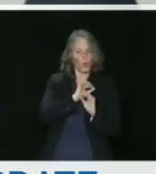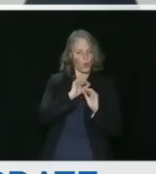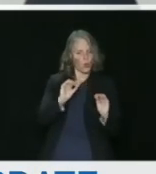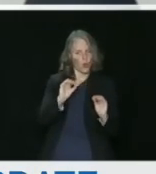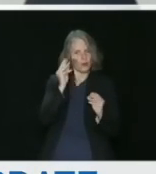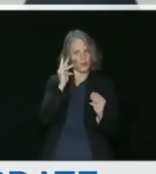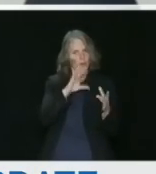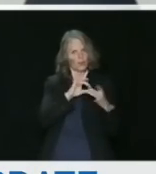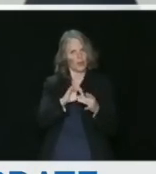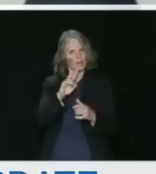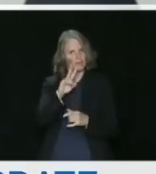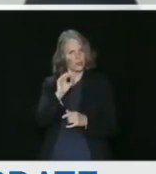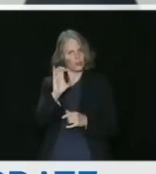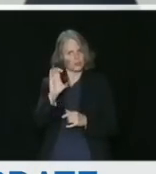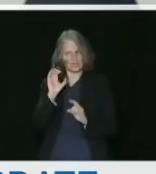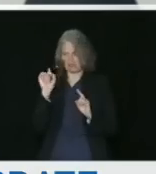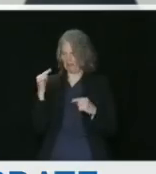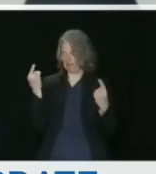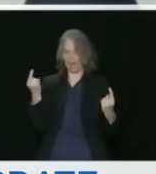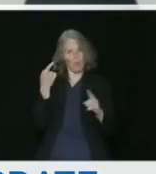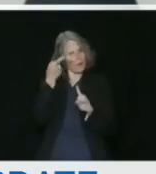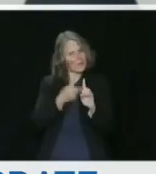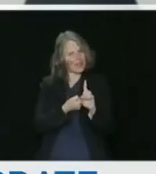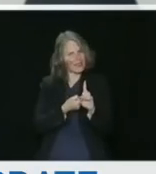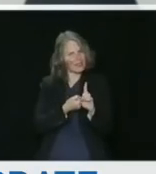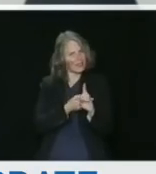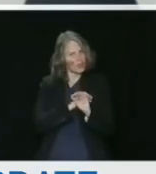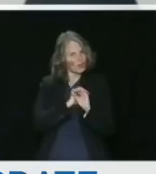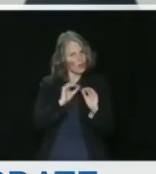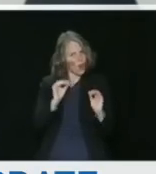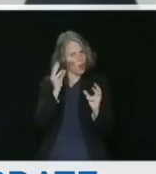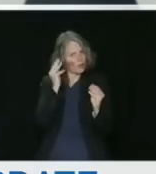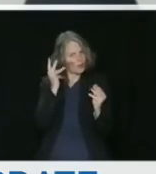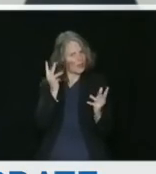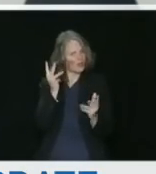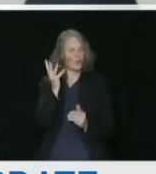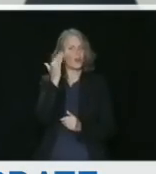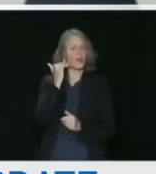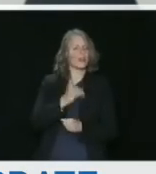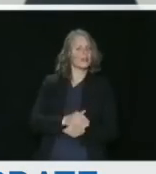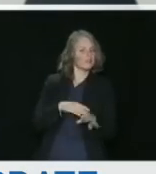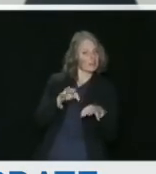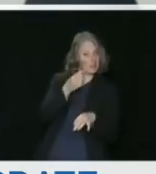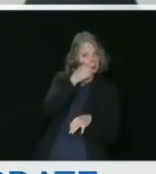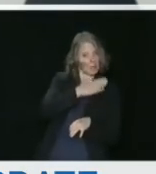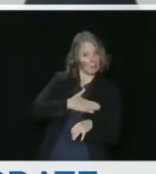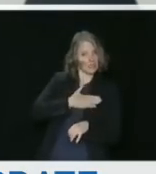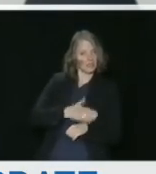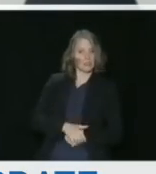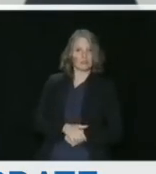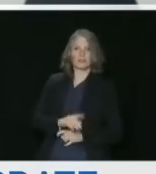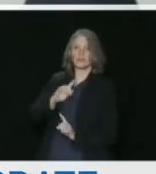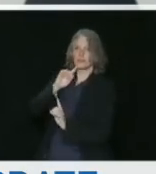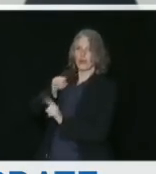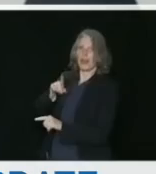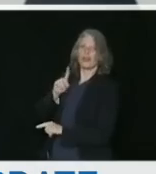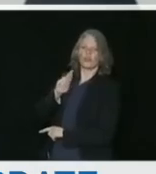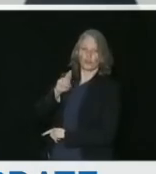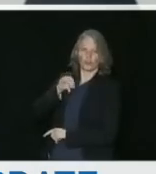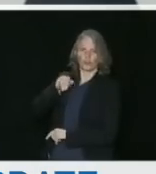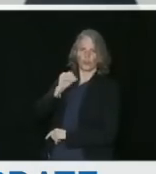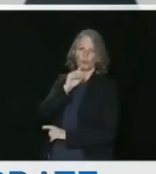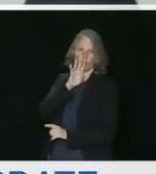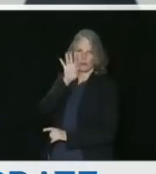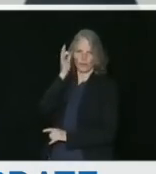variants, has not had any for a whole month? How can you explain that situation? Answer, thank you for